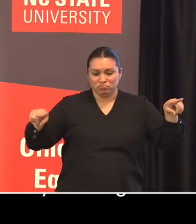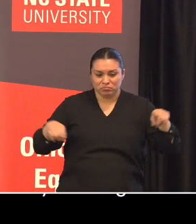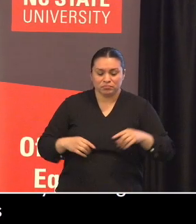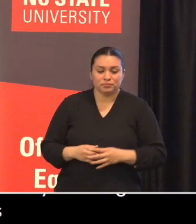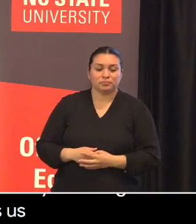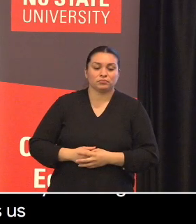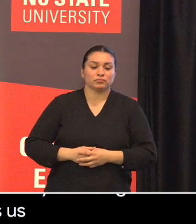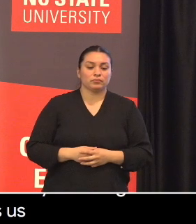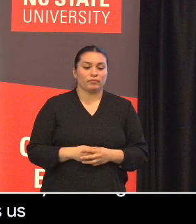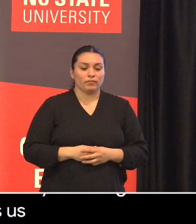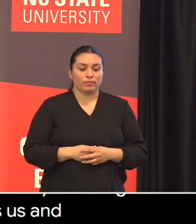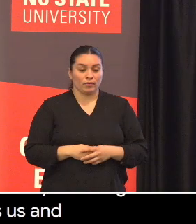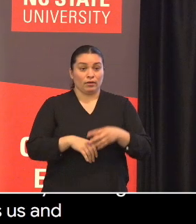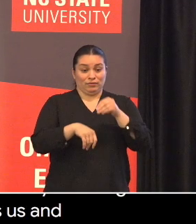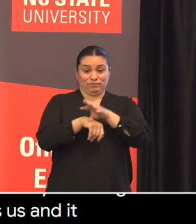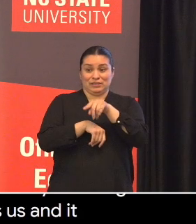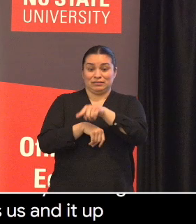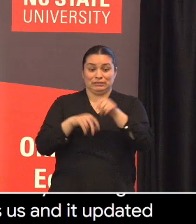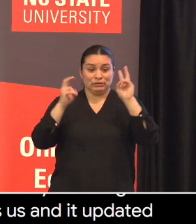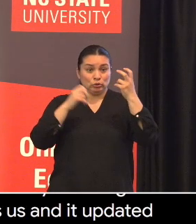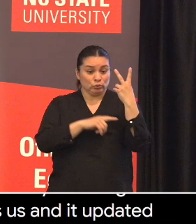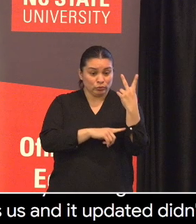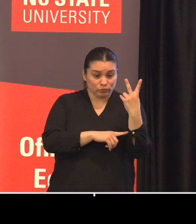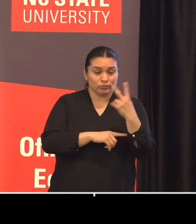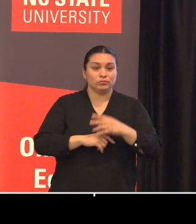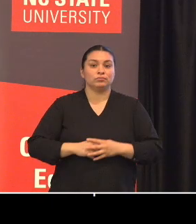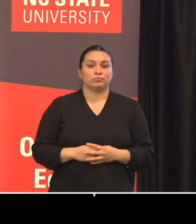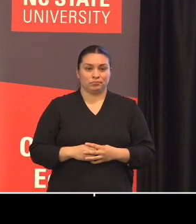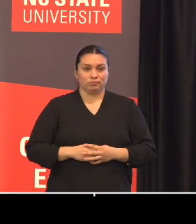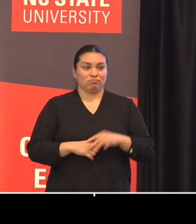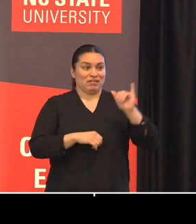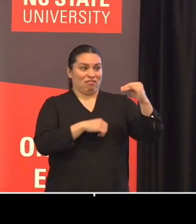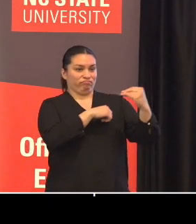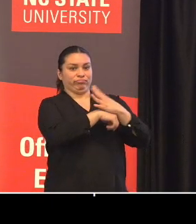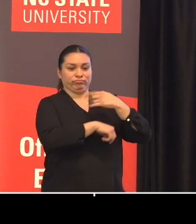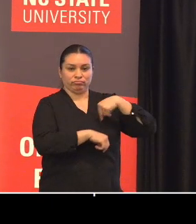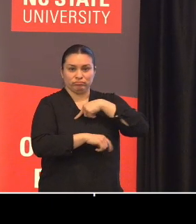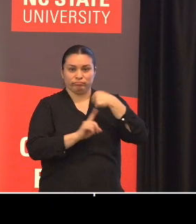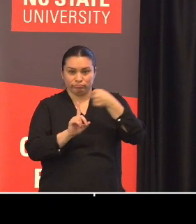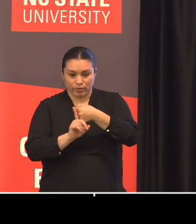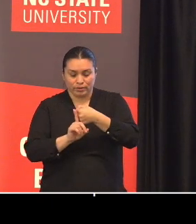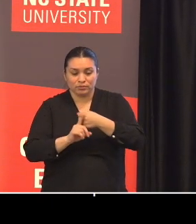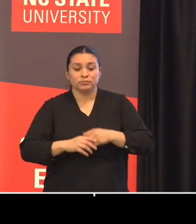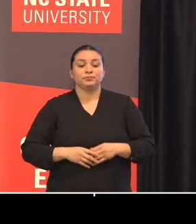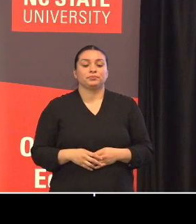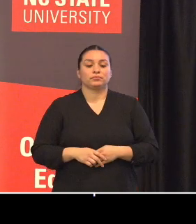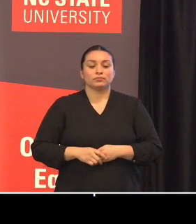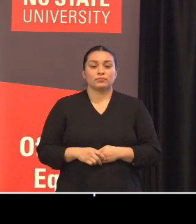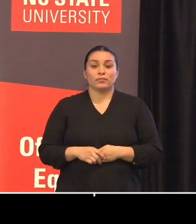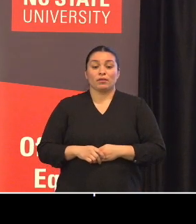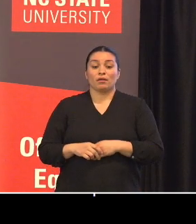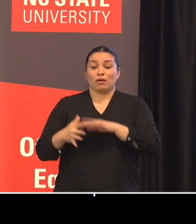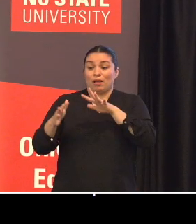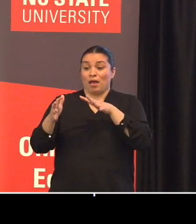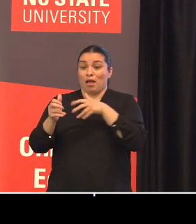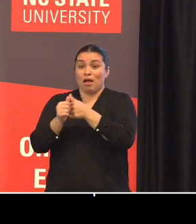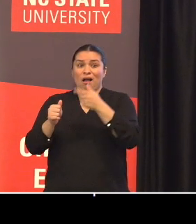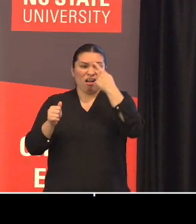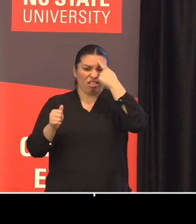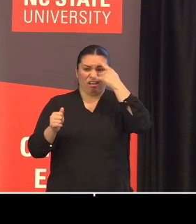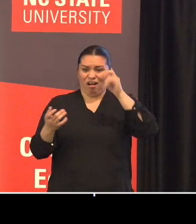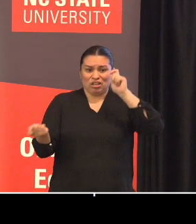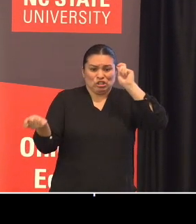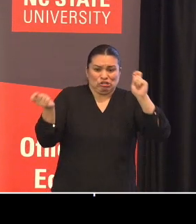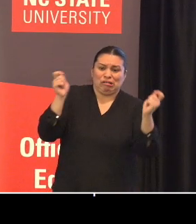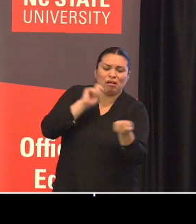that's us, and it updated, didn't change any of the law, but it added to it. So for the first time ever, there is